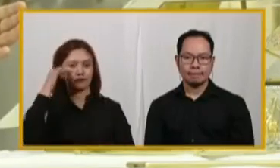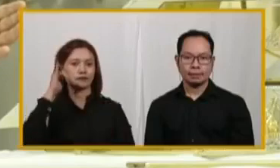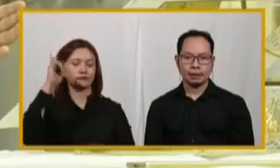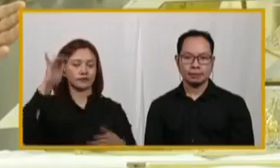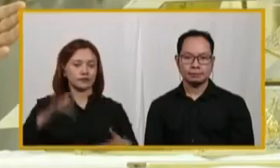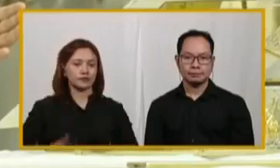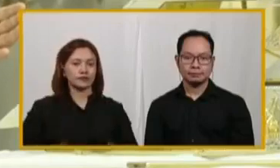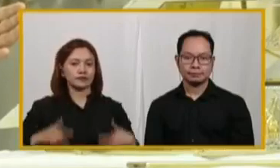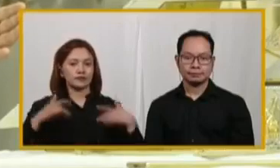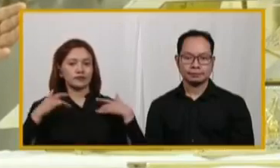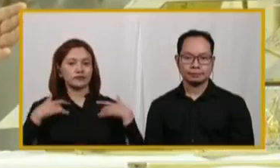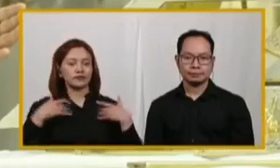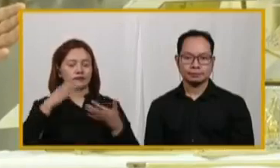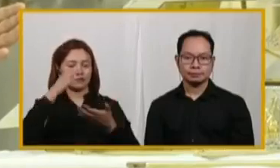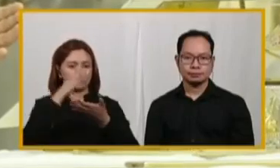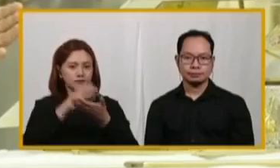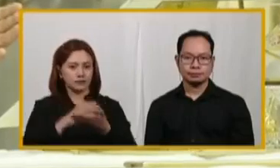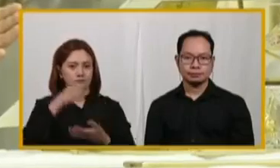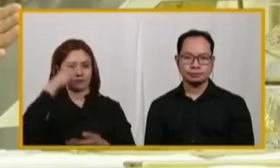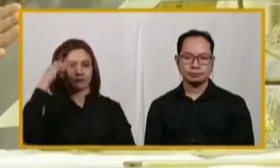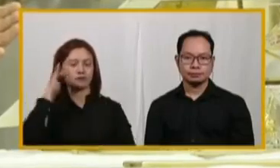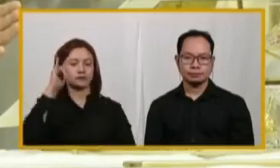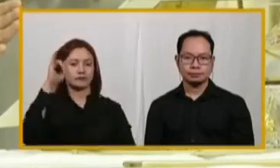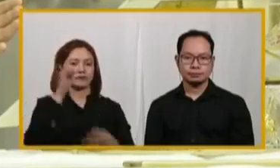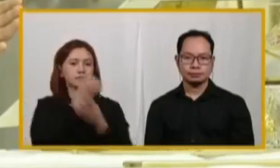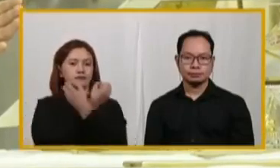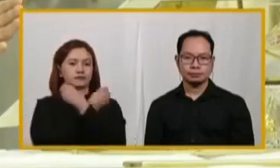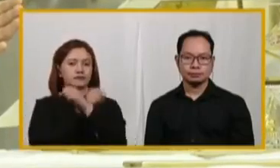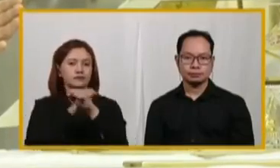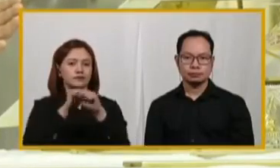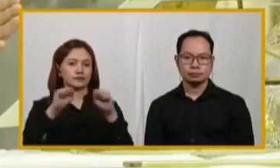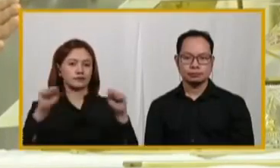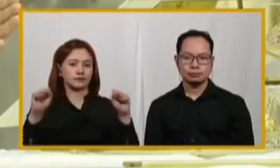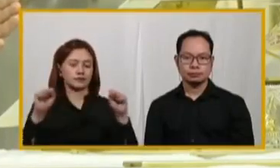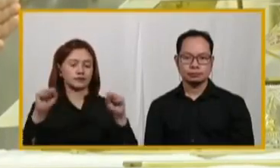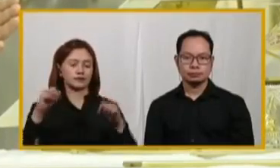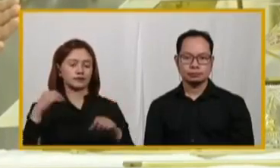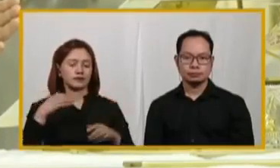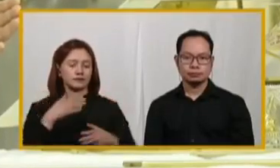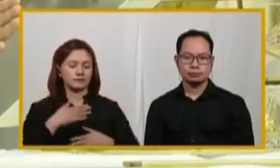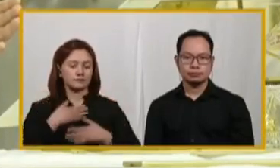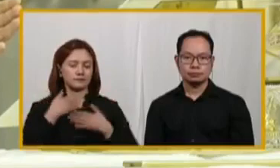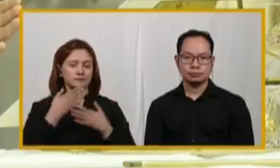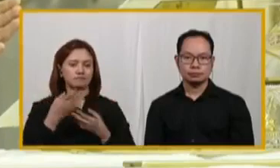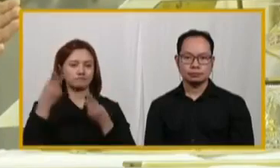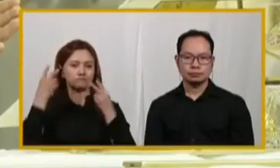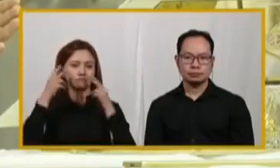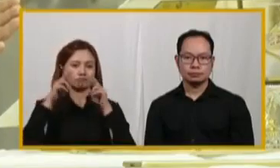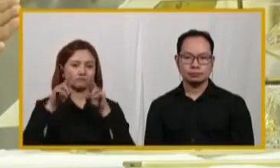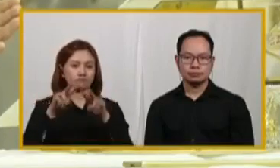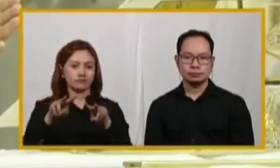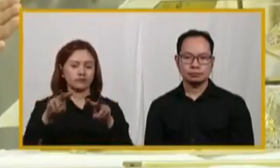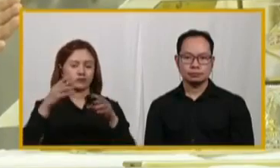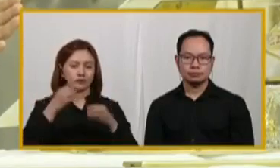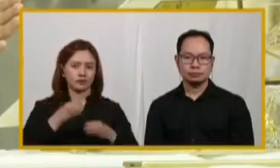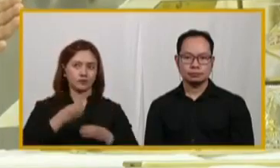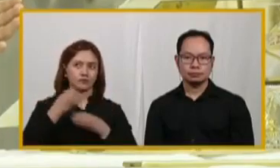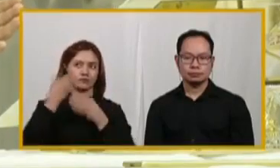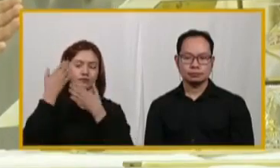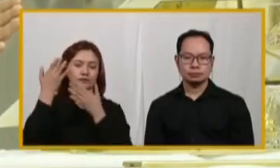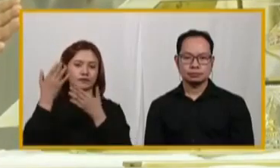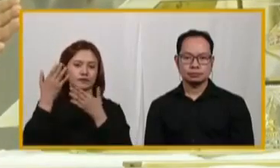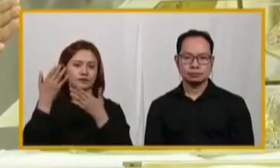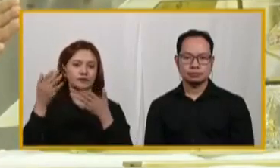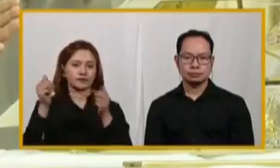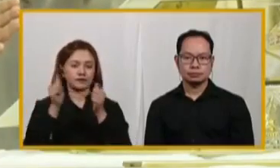and the chalice of everlasting salvation. Be pleased to look upon these offerings with a